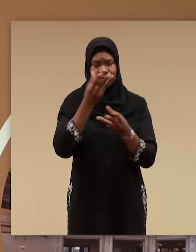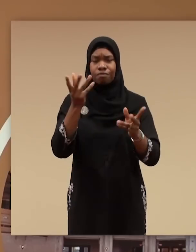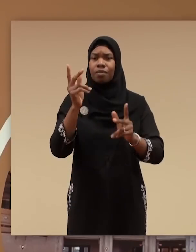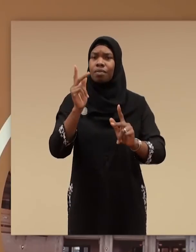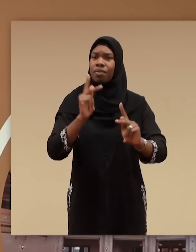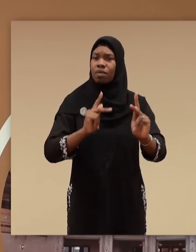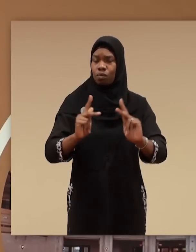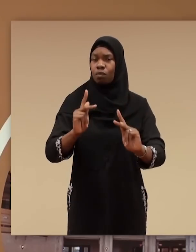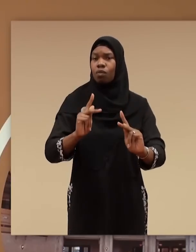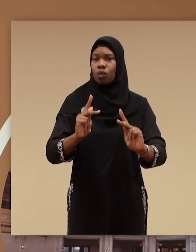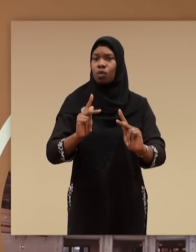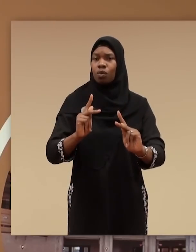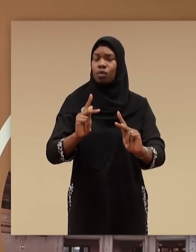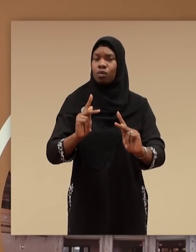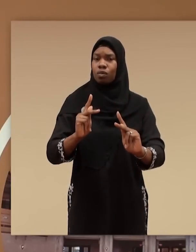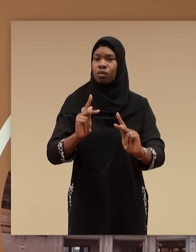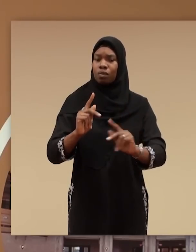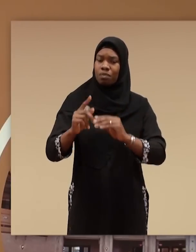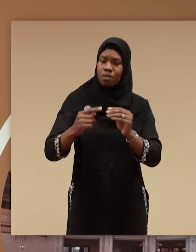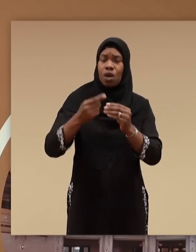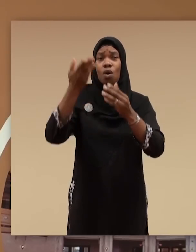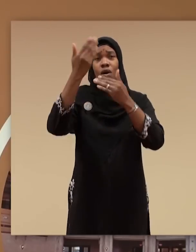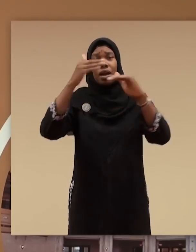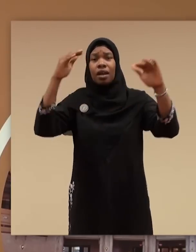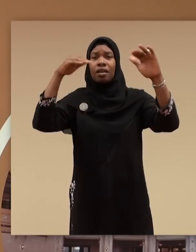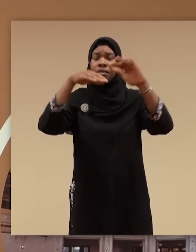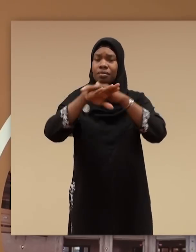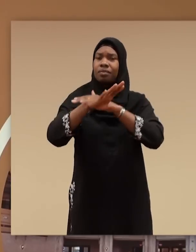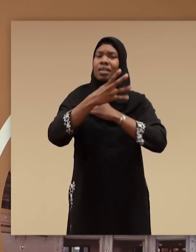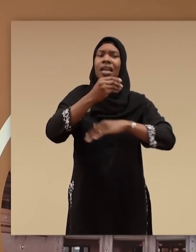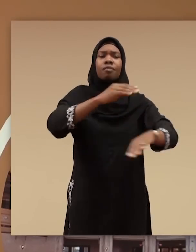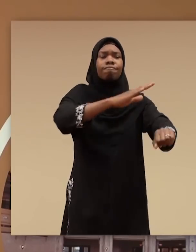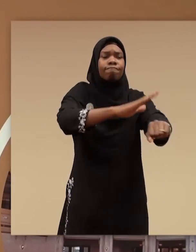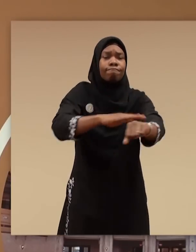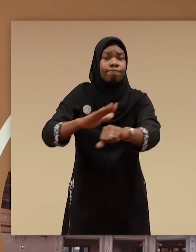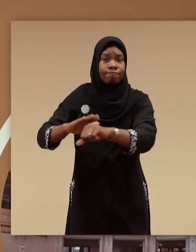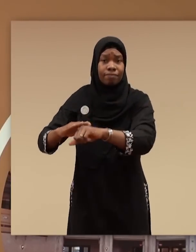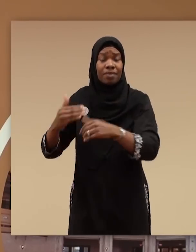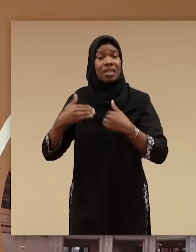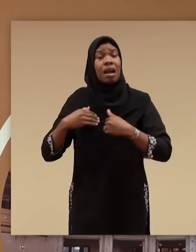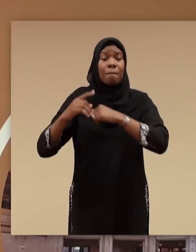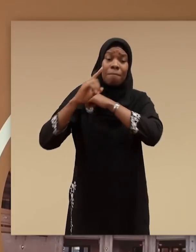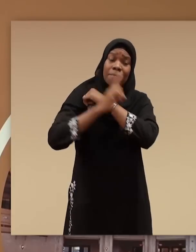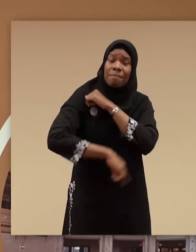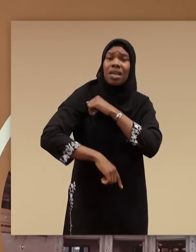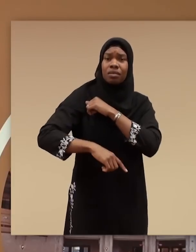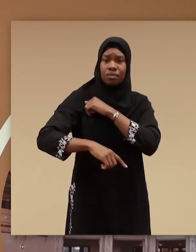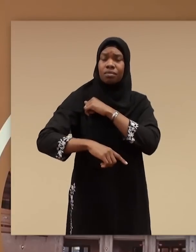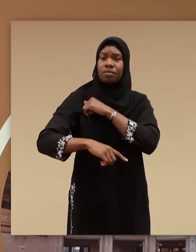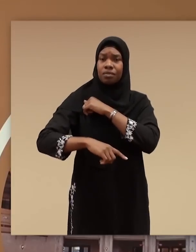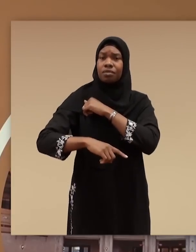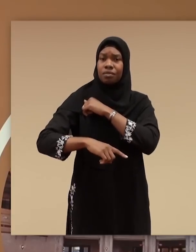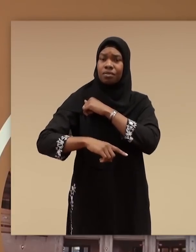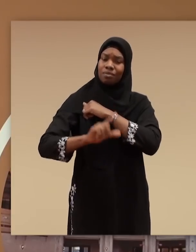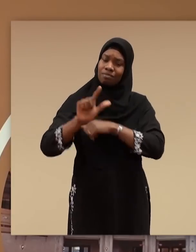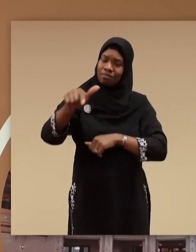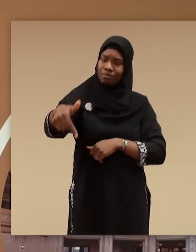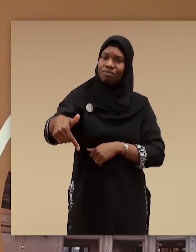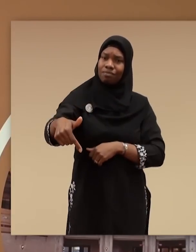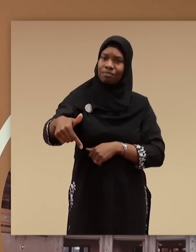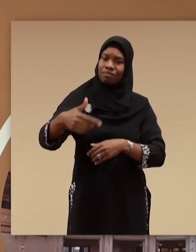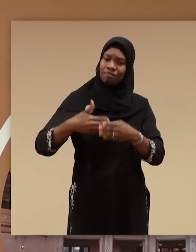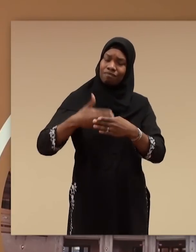a warner of the punishment in the hereafter. And I have delivered the